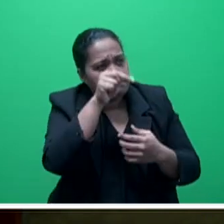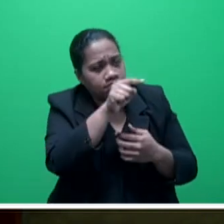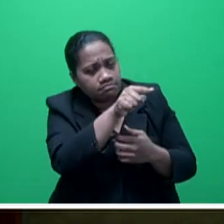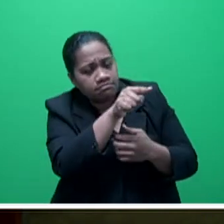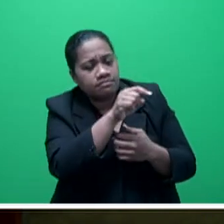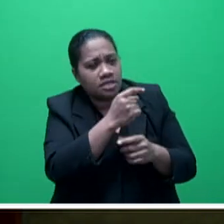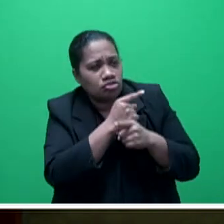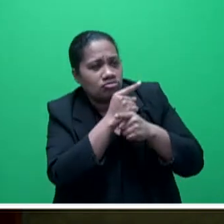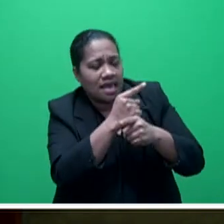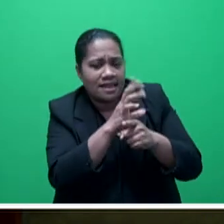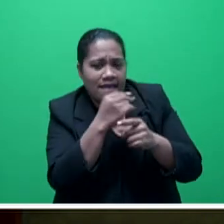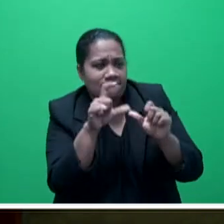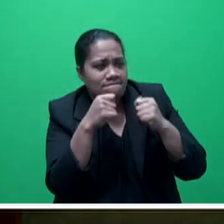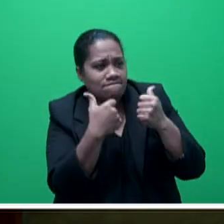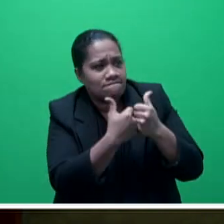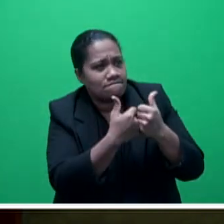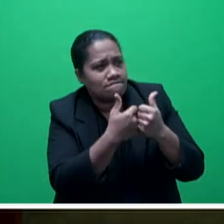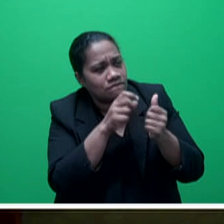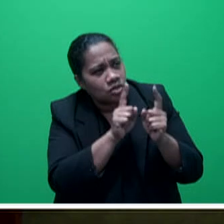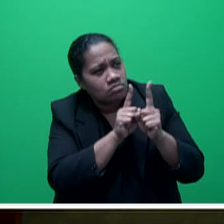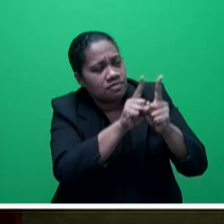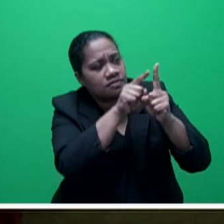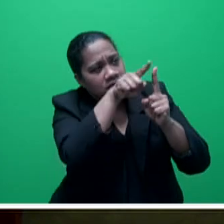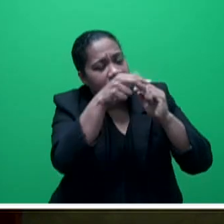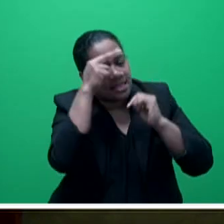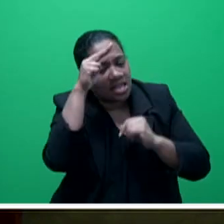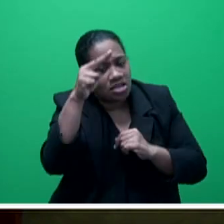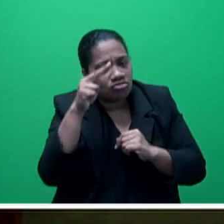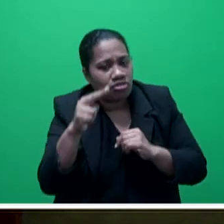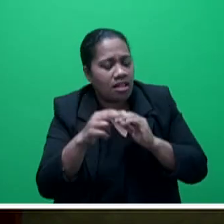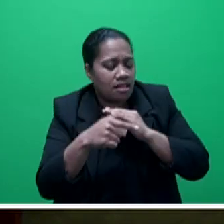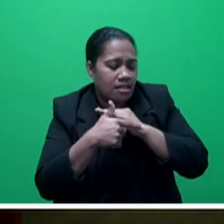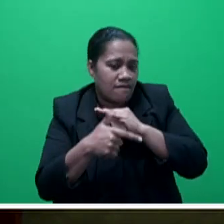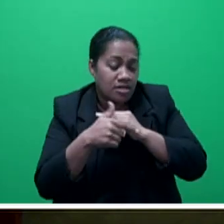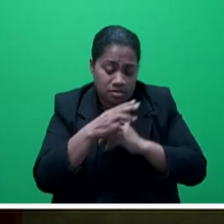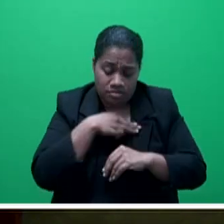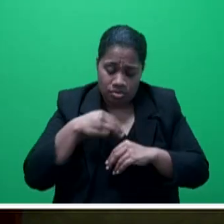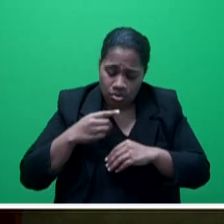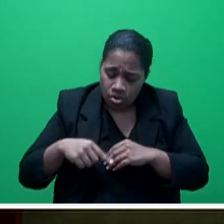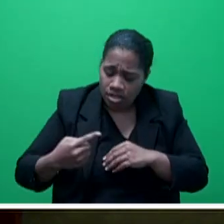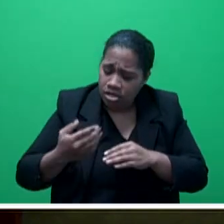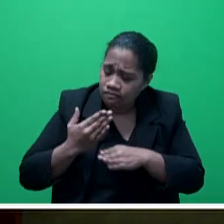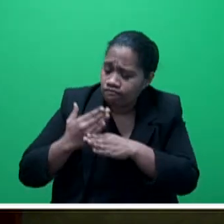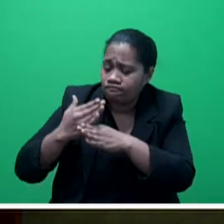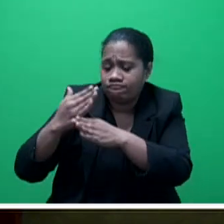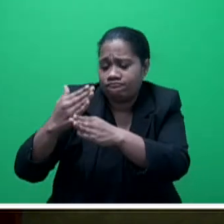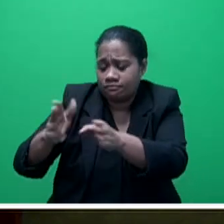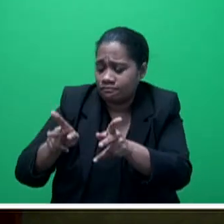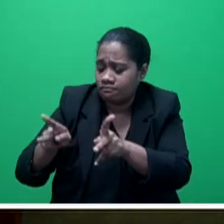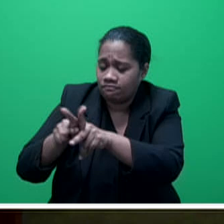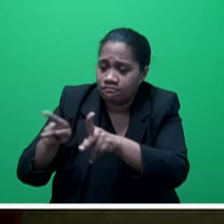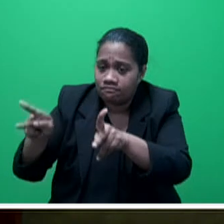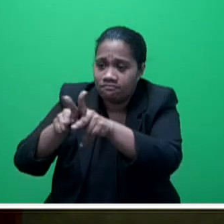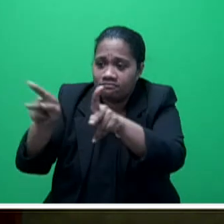of Convention at the national level. The Ministry will continue to work with partners to implement the National